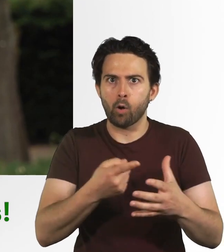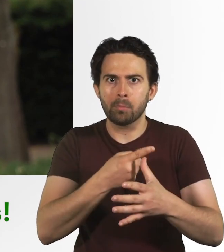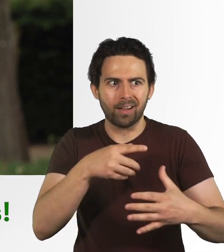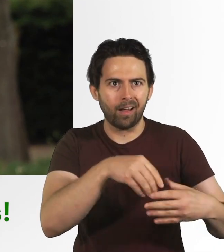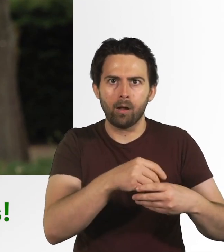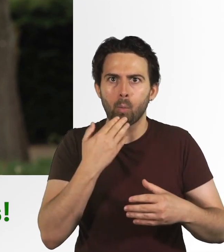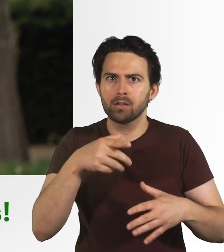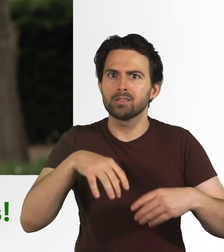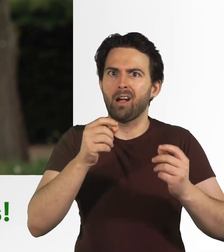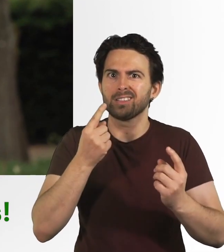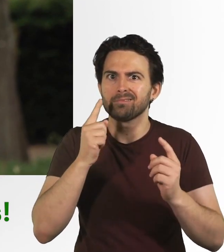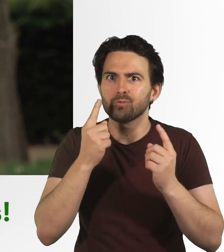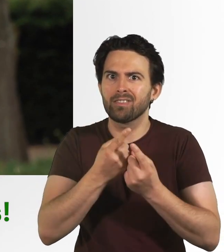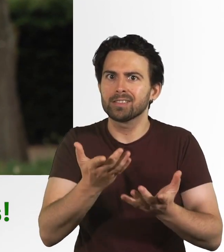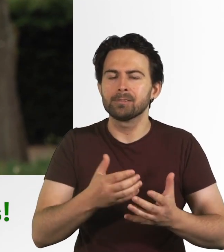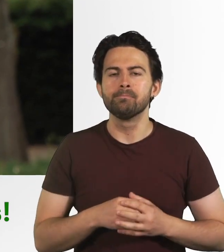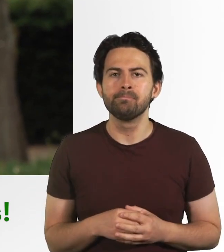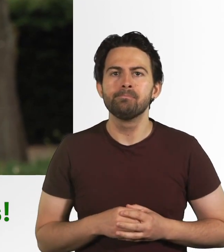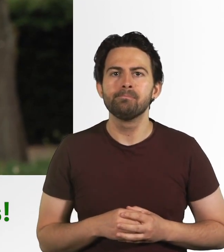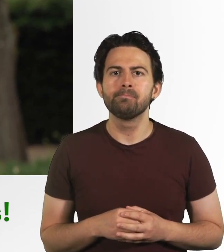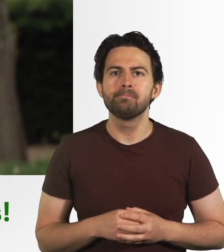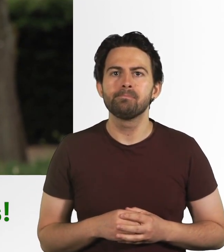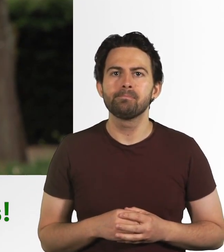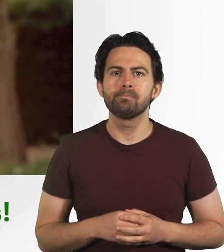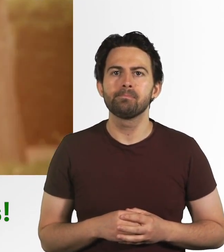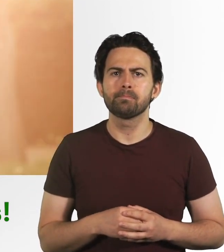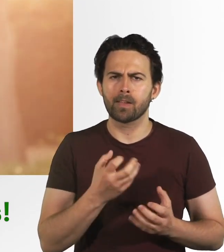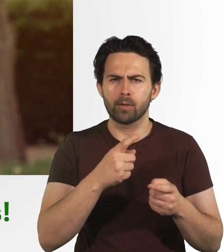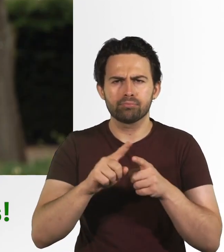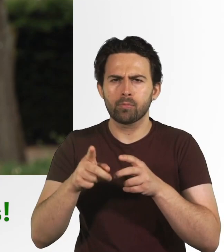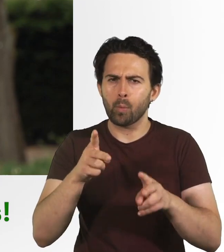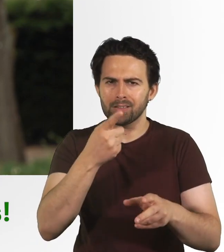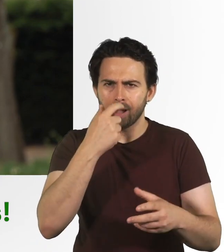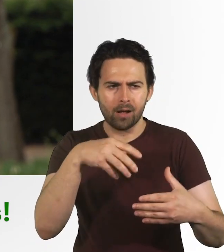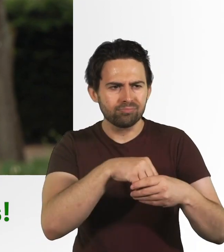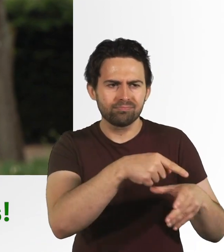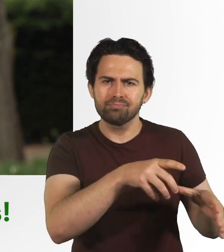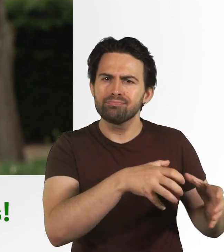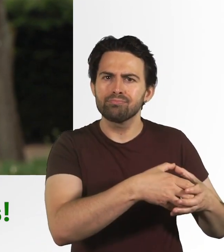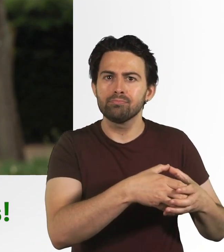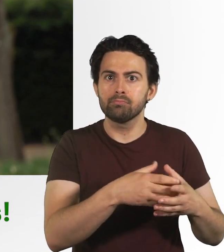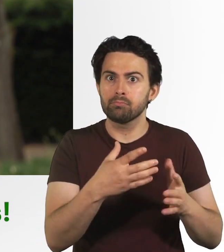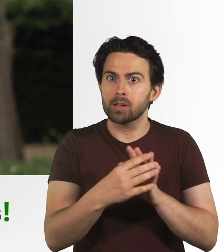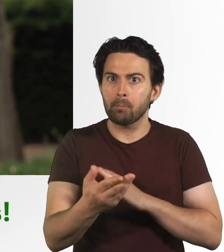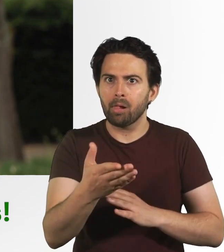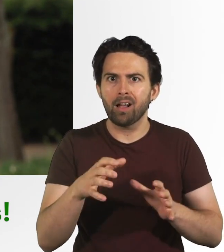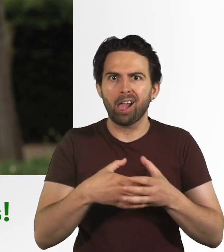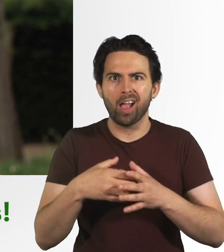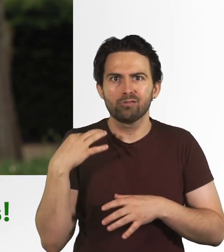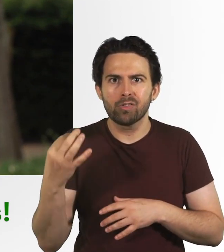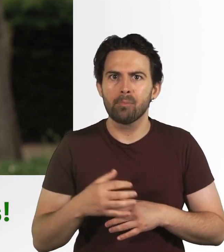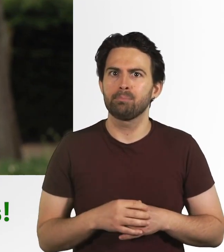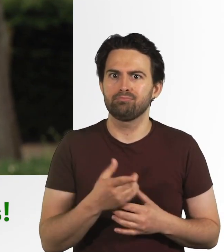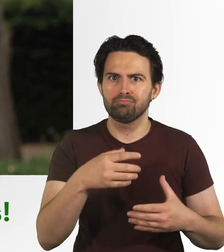are automatically a member simply by being a student at SRUC. There's many ways you can get more involved with SRUC,